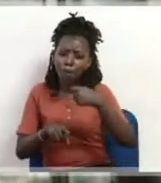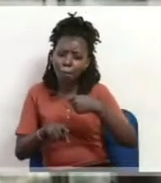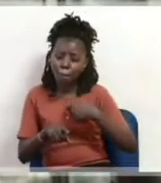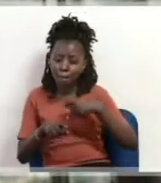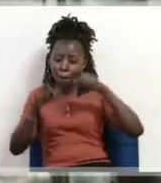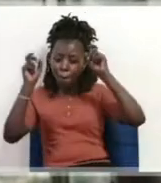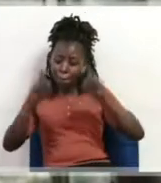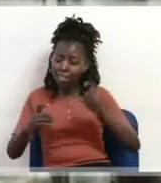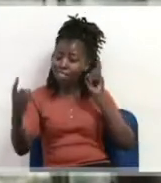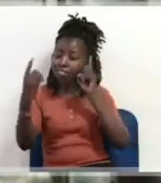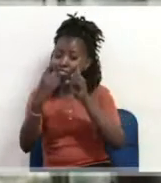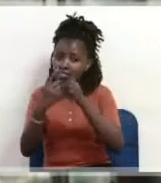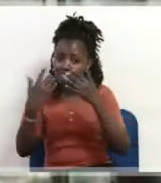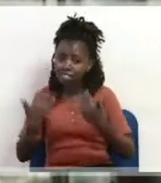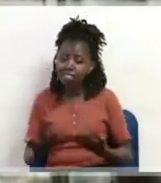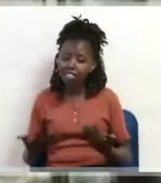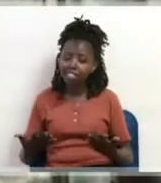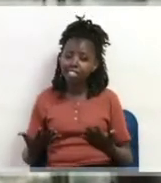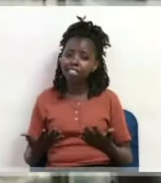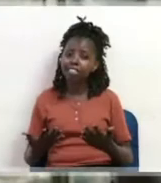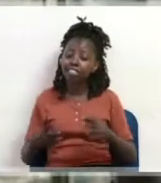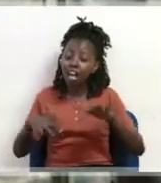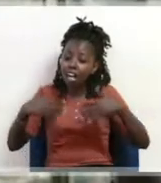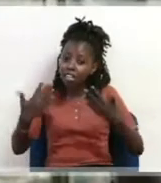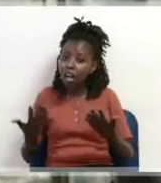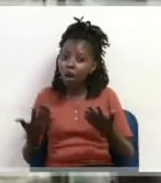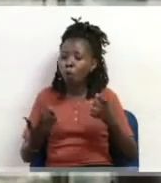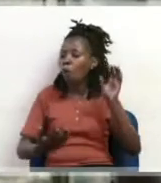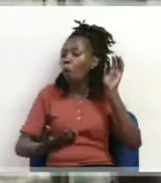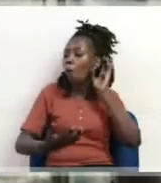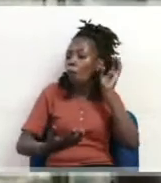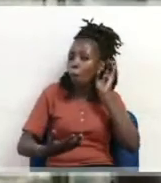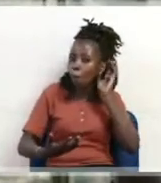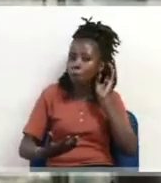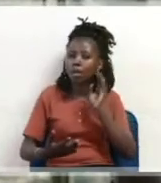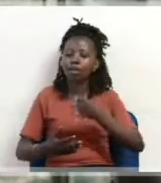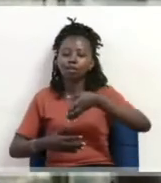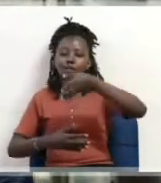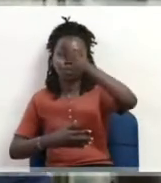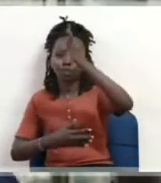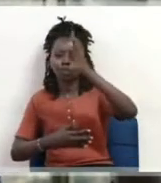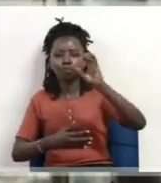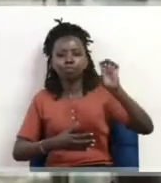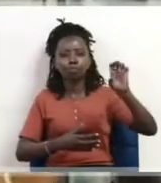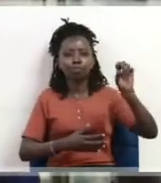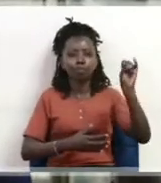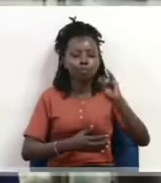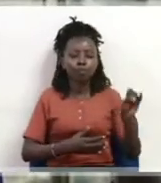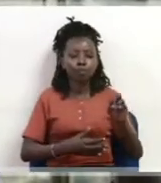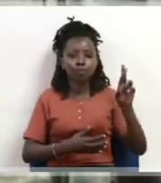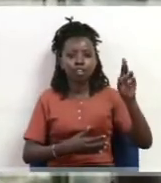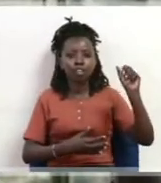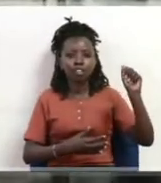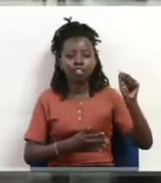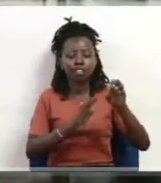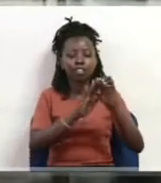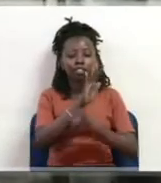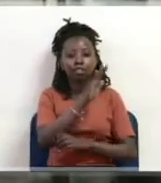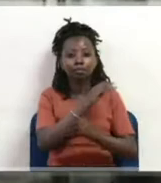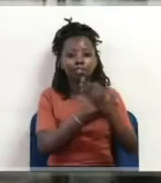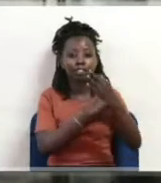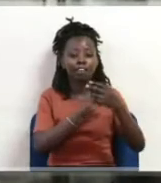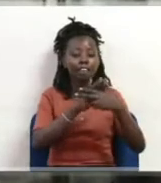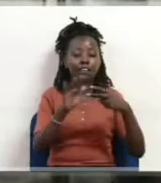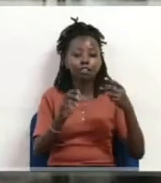but you will need to obey God. Obedience to God. Ezra 3 and verse 2. Then stood up Joshua, the son of